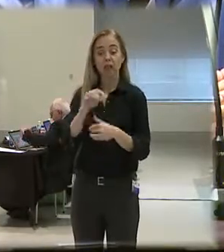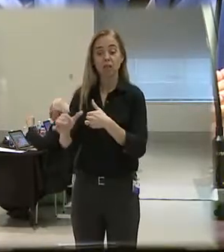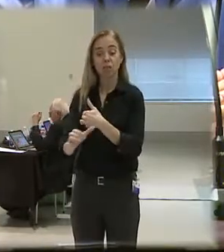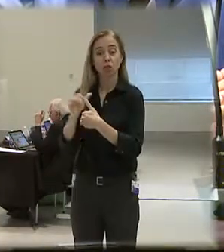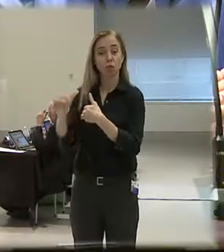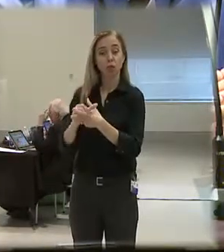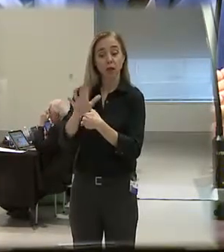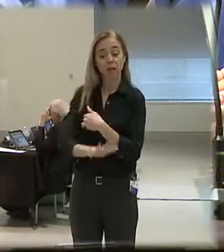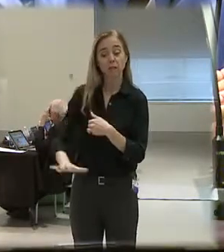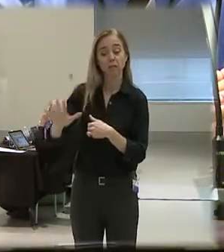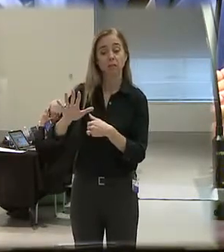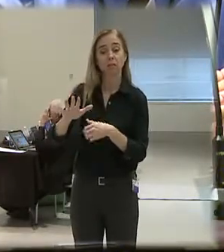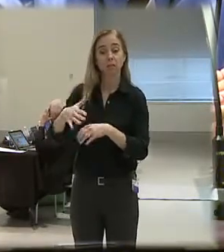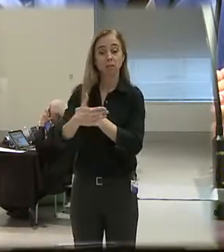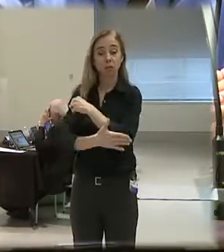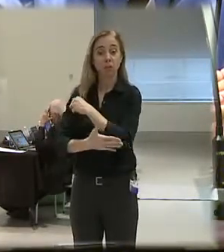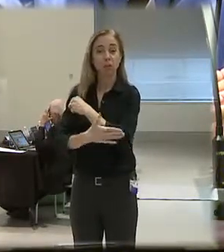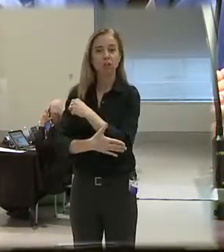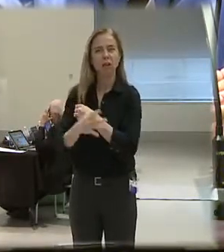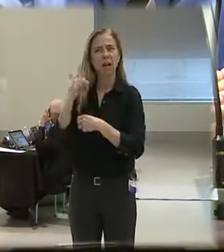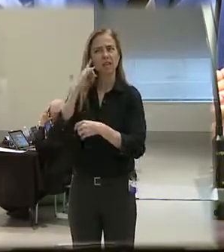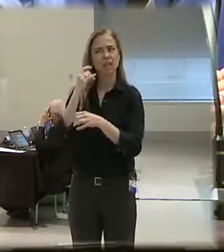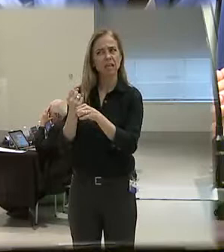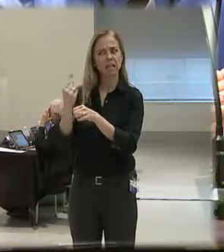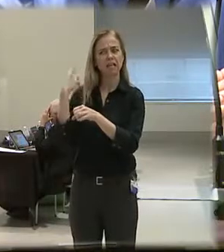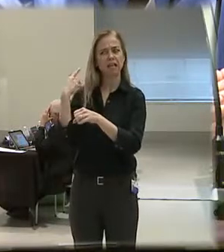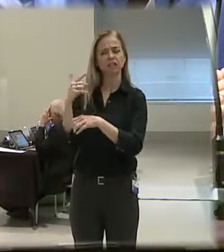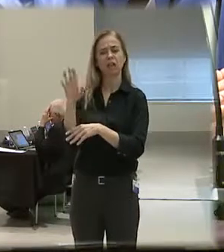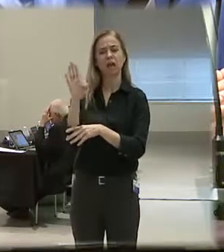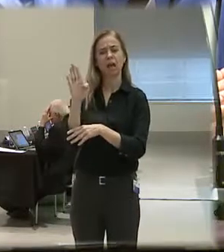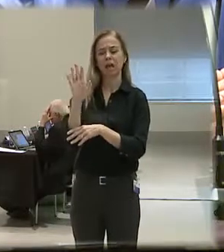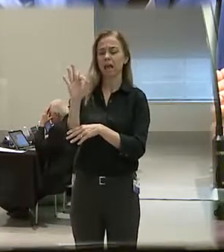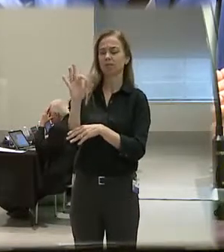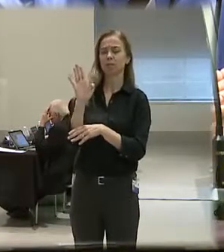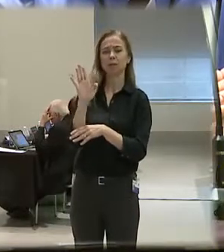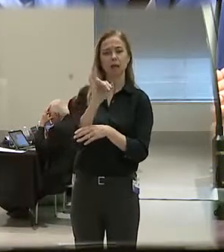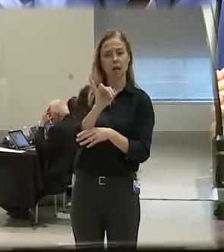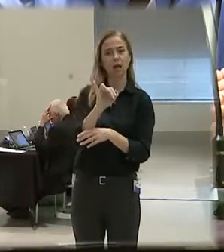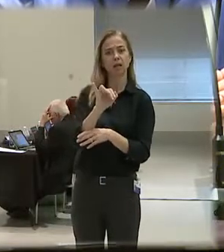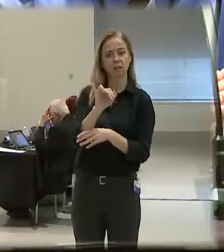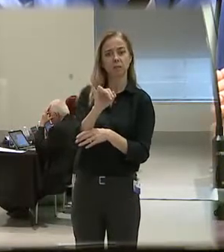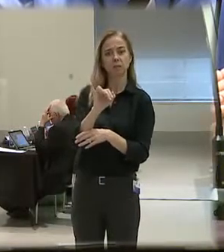in this country, I believe last year the FBI